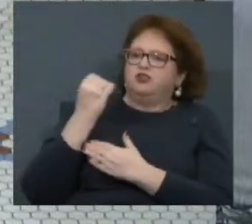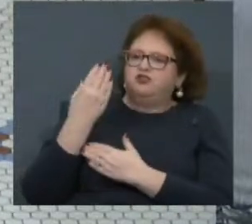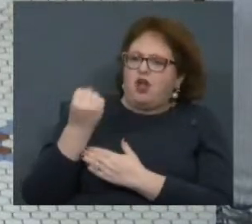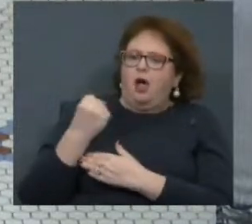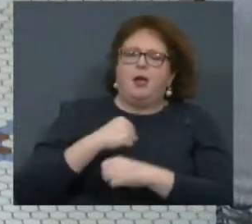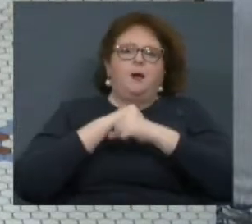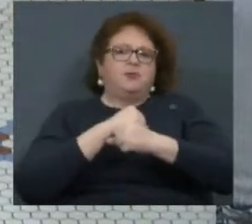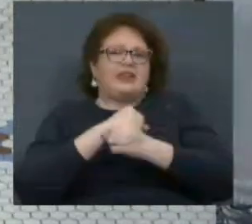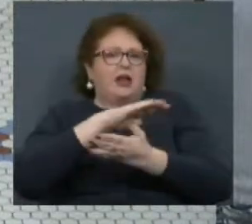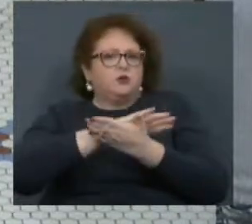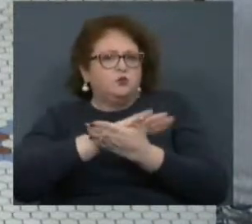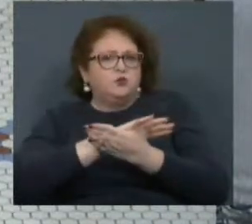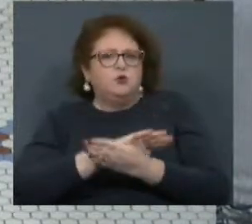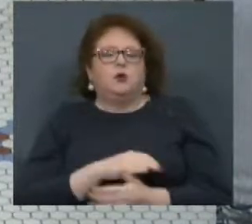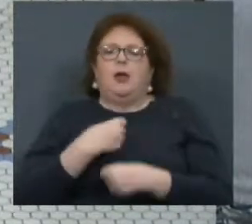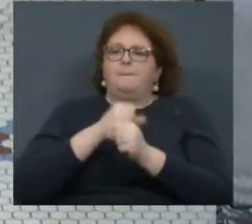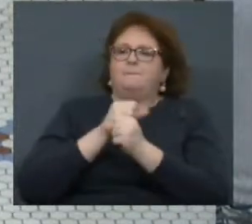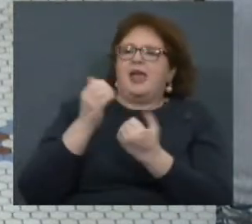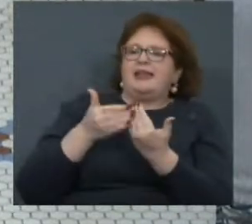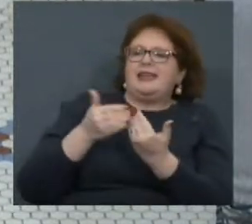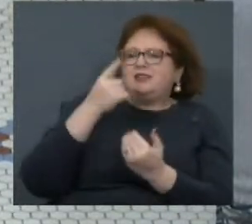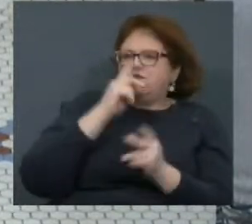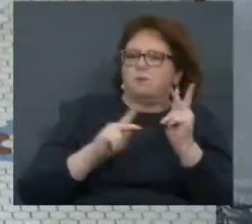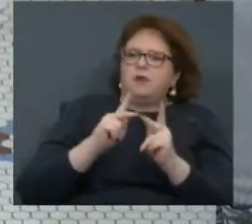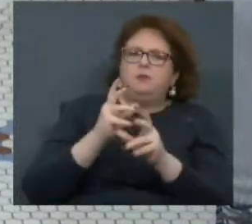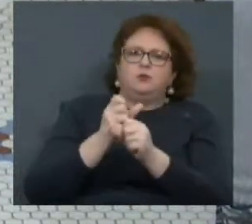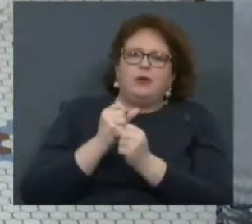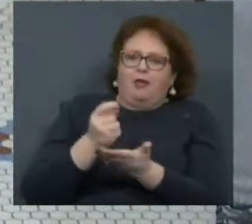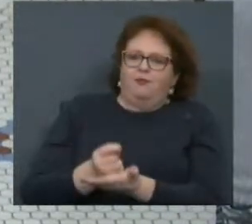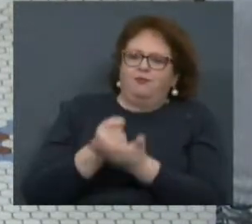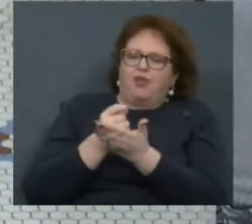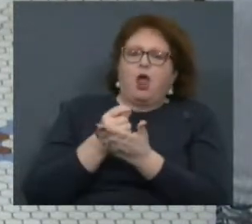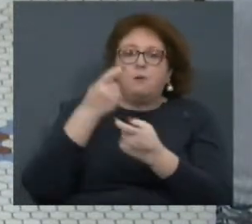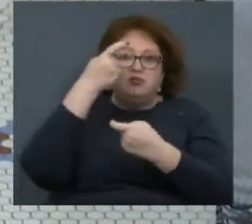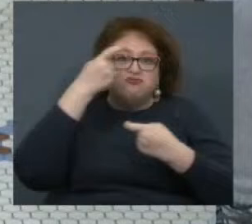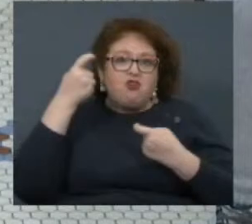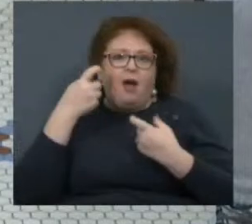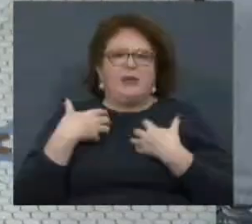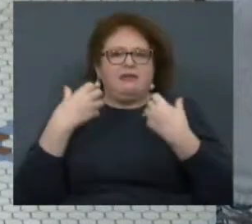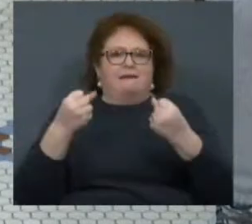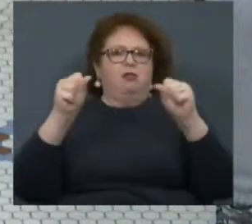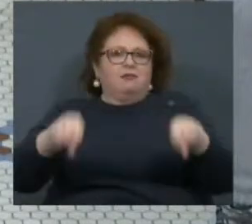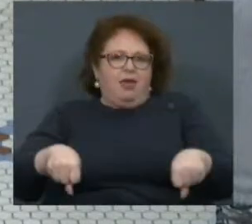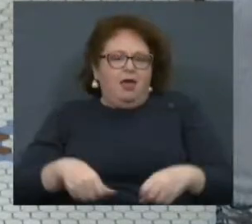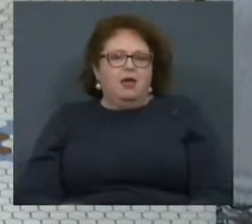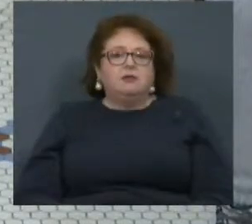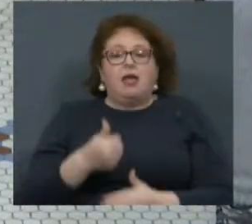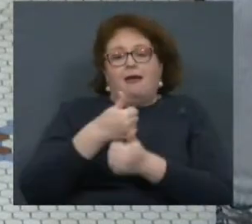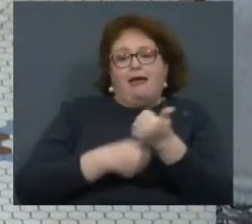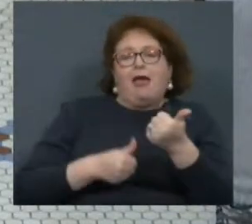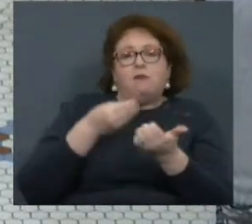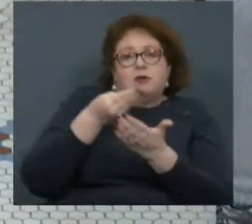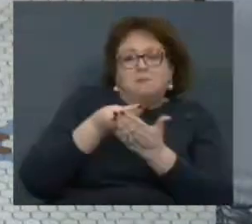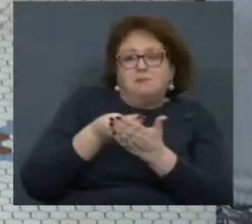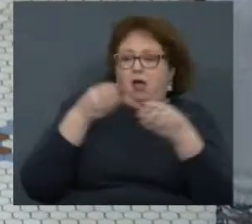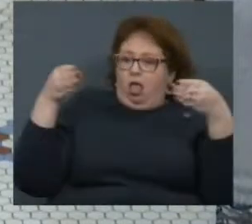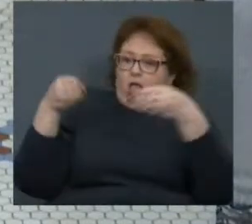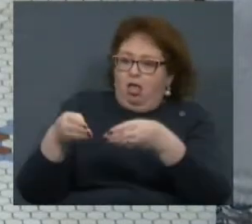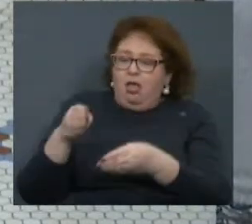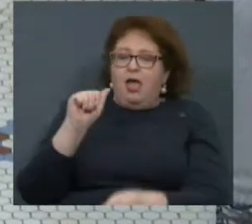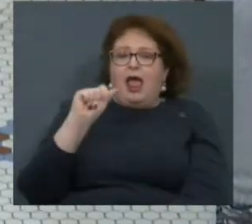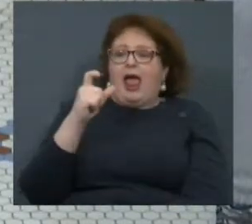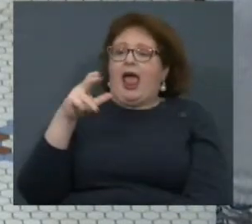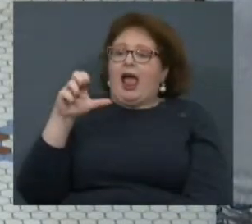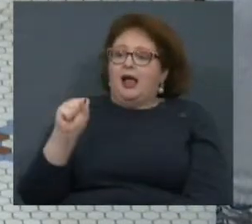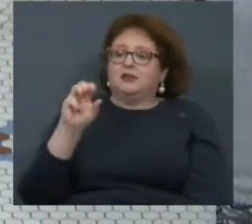it easier for people to access therapy and heal from trauma. Every city dollar we direct towards Axon Fusus is a